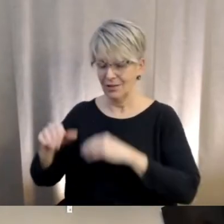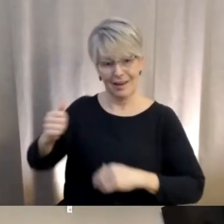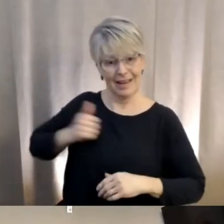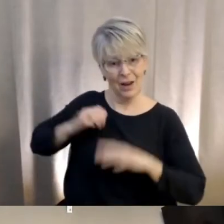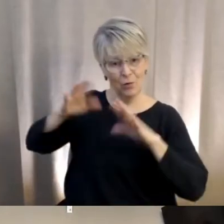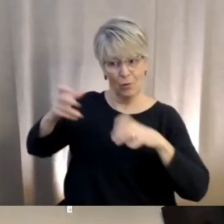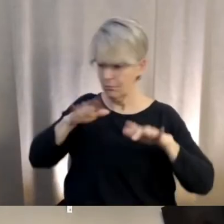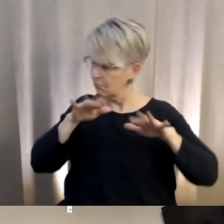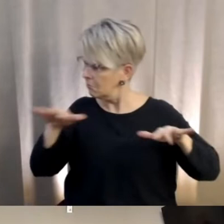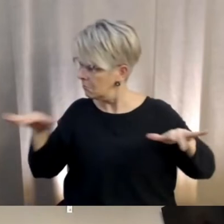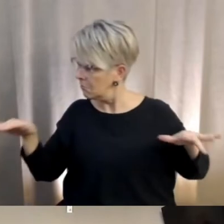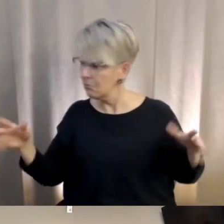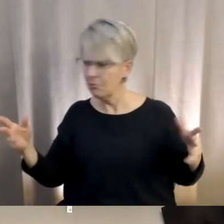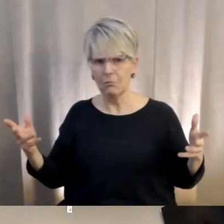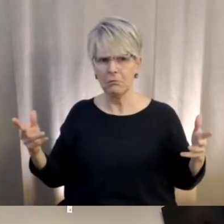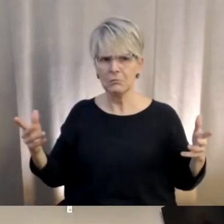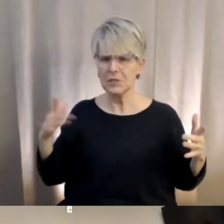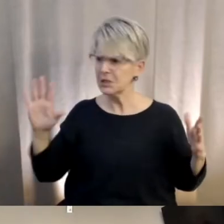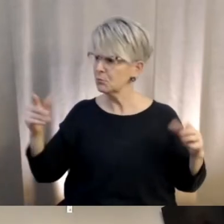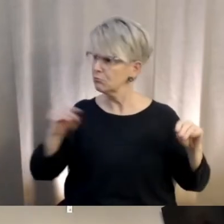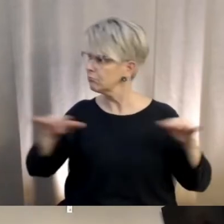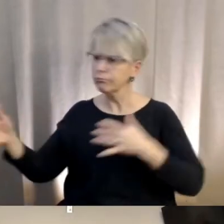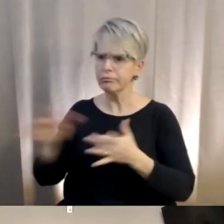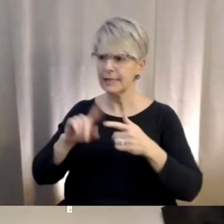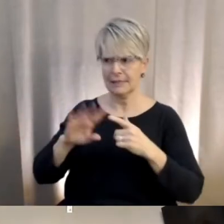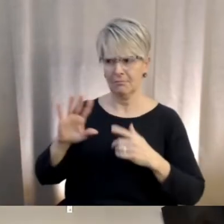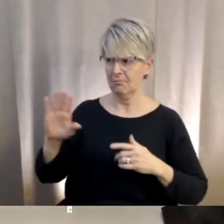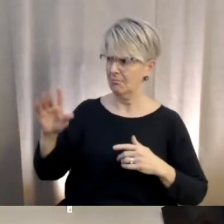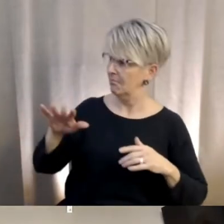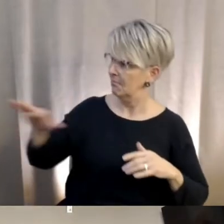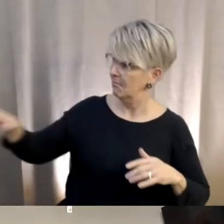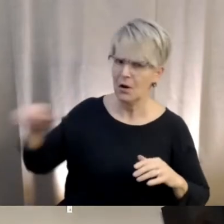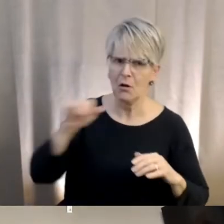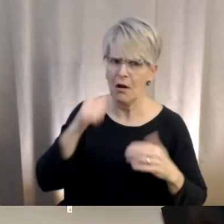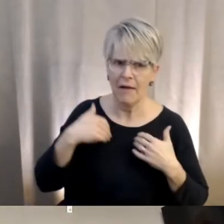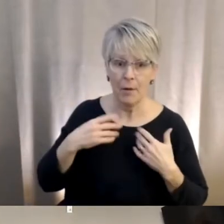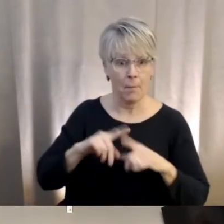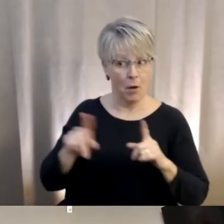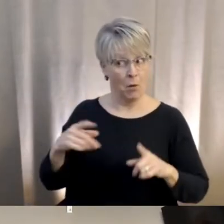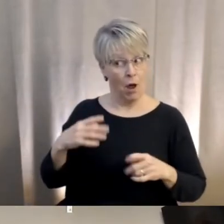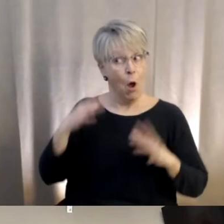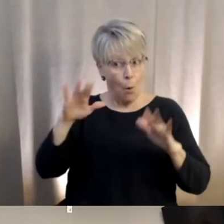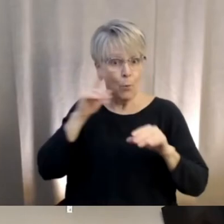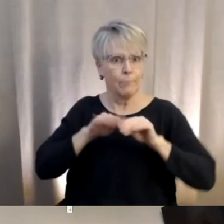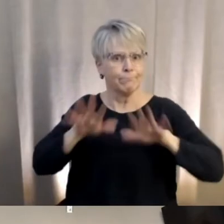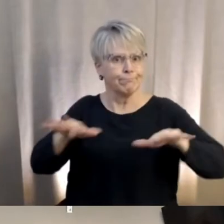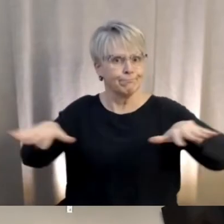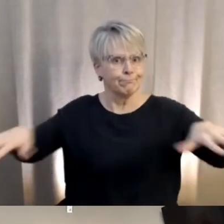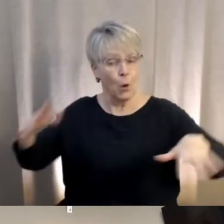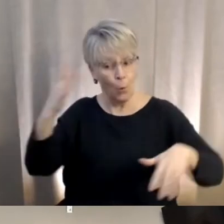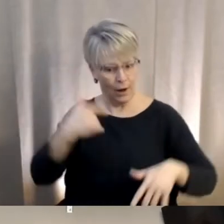those connections are pretty free flowing. So I hope there is, because we're certainly seeing some benefit to our